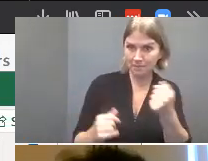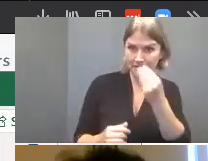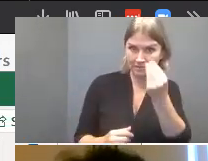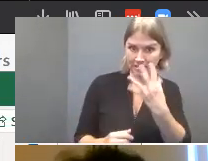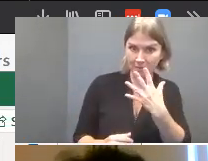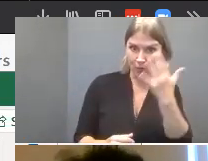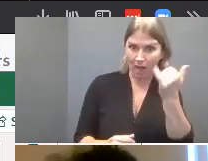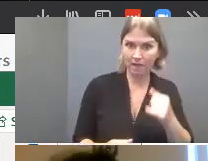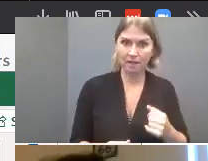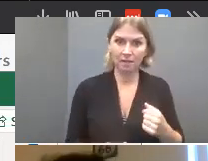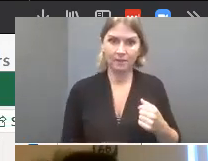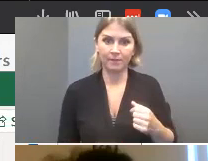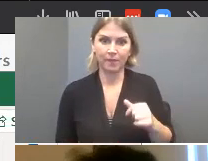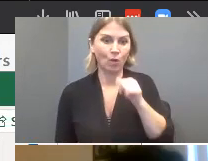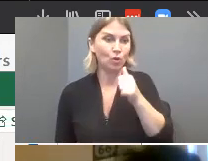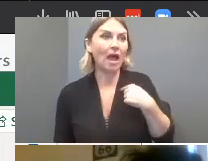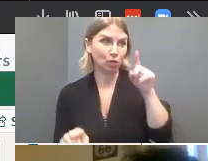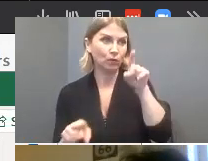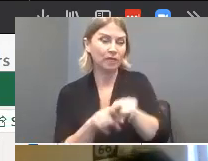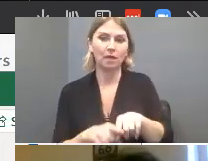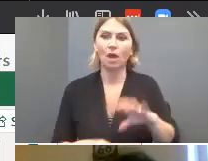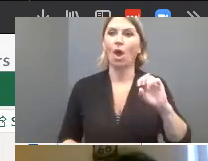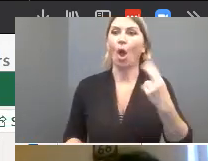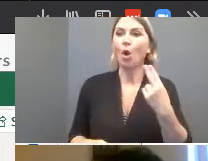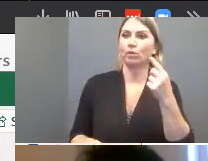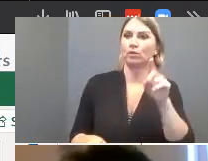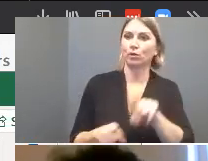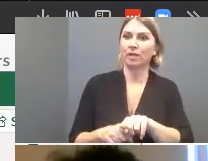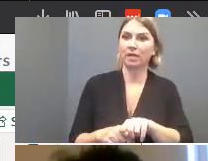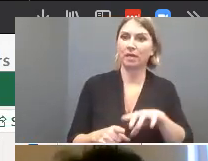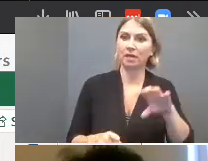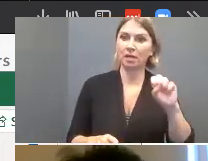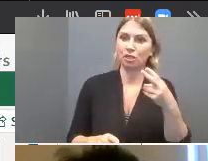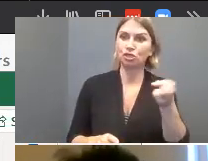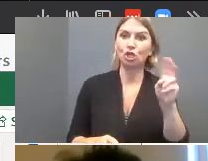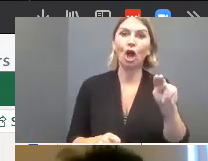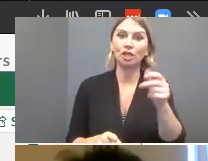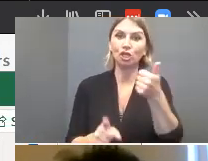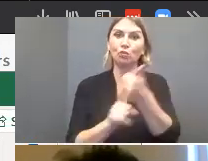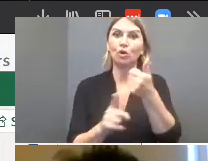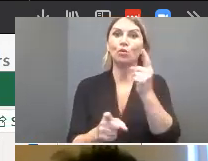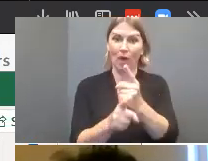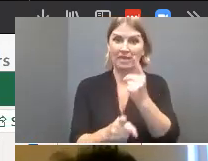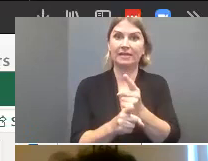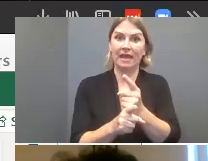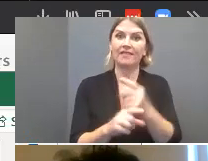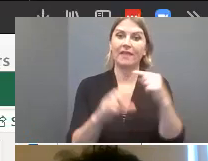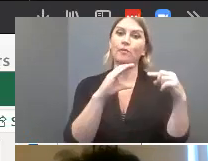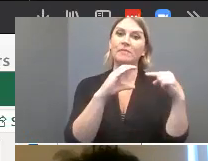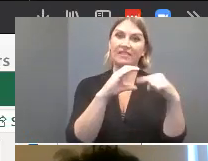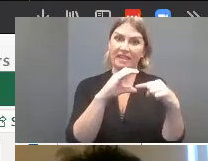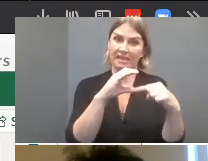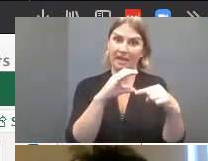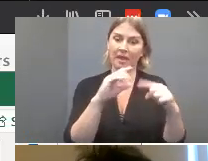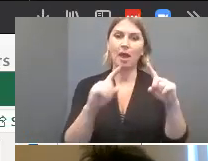It's no. Oh, you agree. Perfect. Sean, you are correct that it will be theta, but in essence, if you